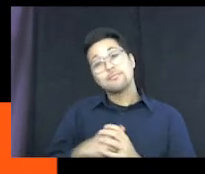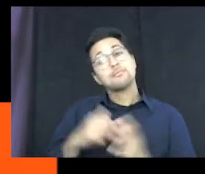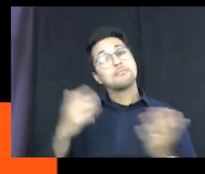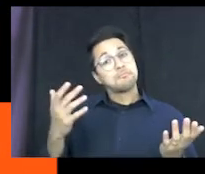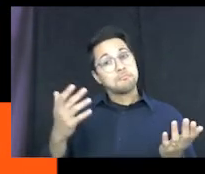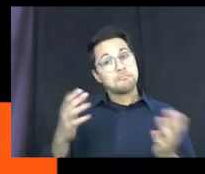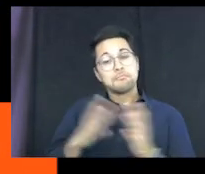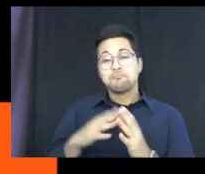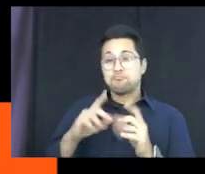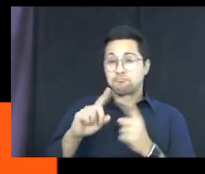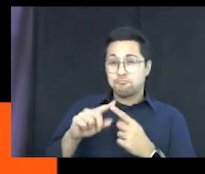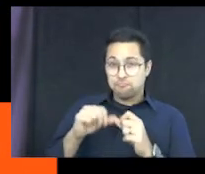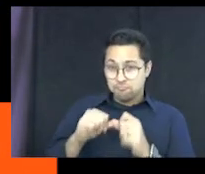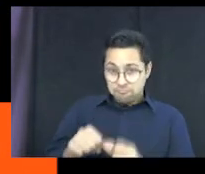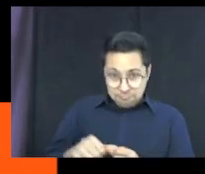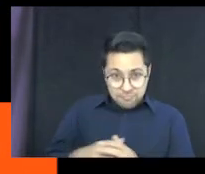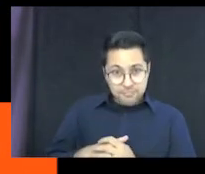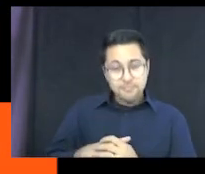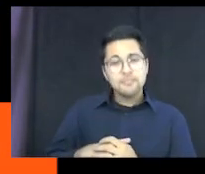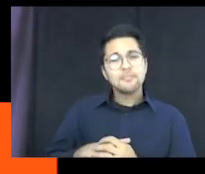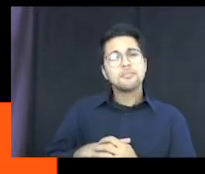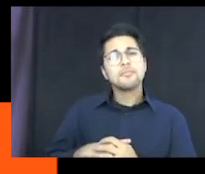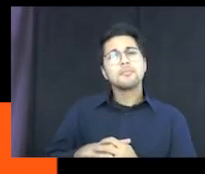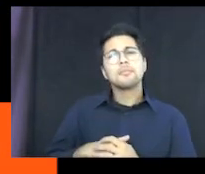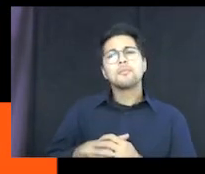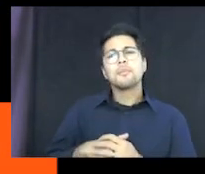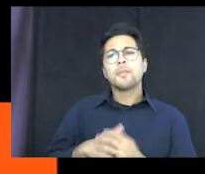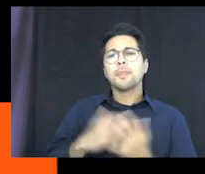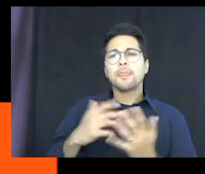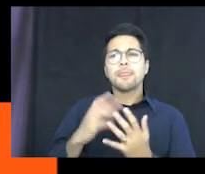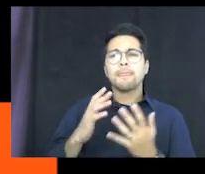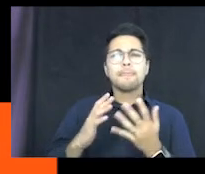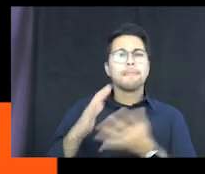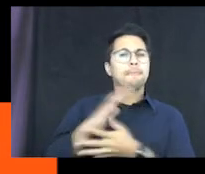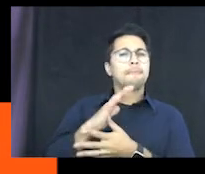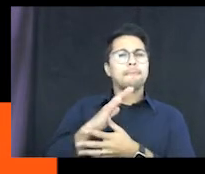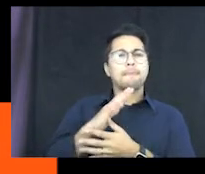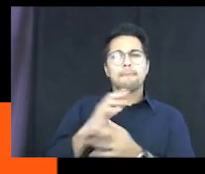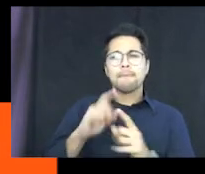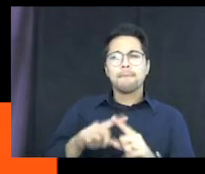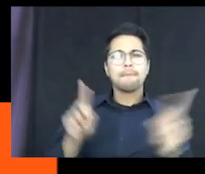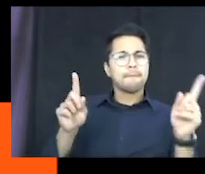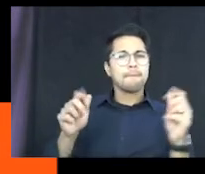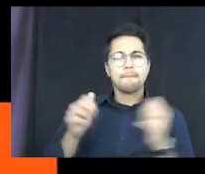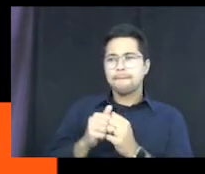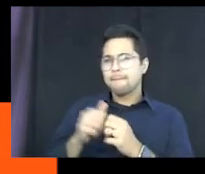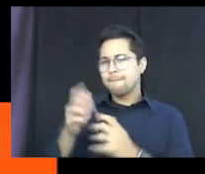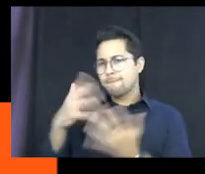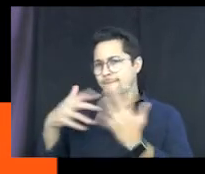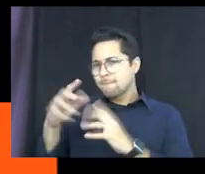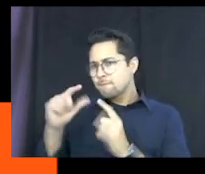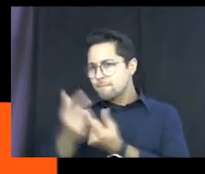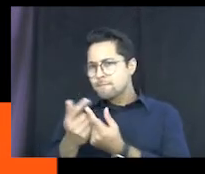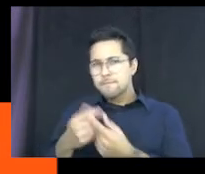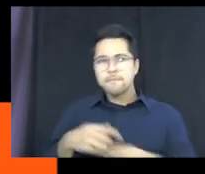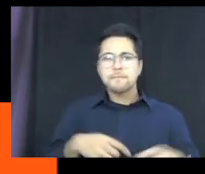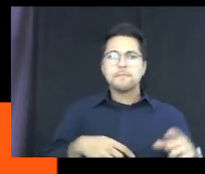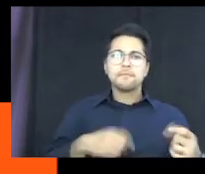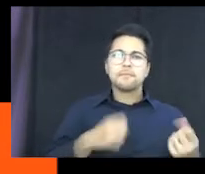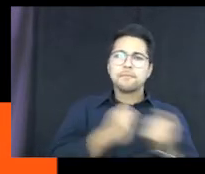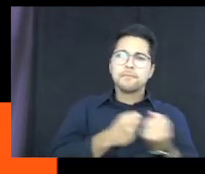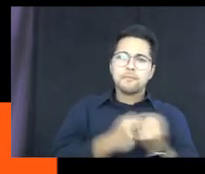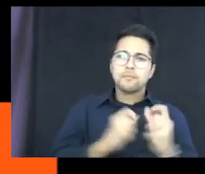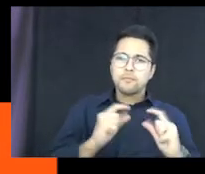So, to continue, what are the primary differences between a social group and a support